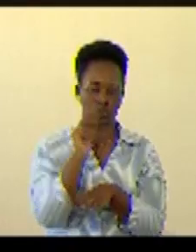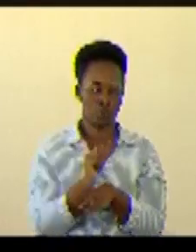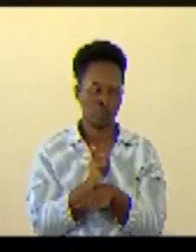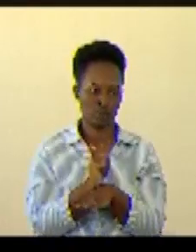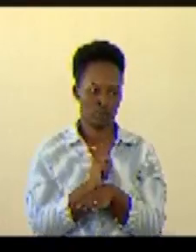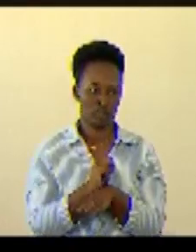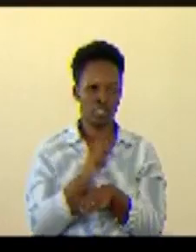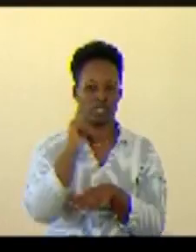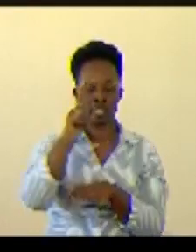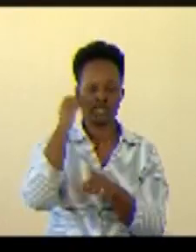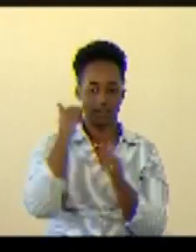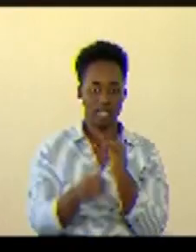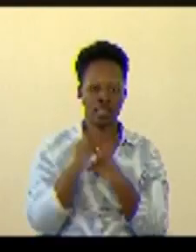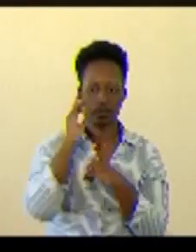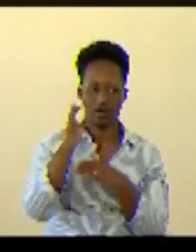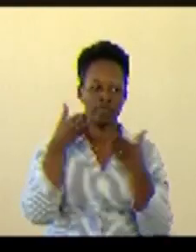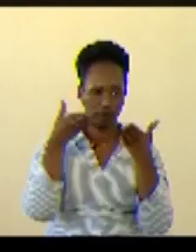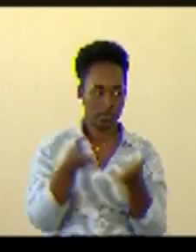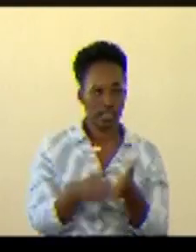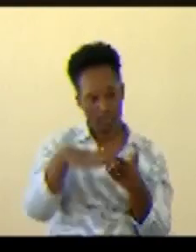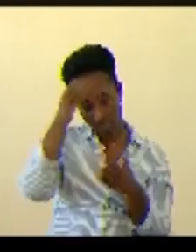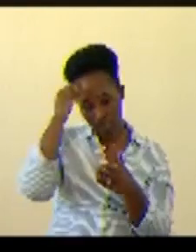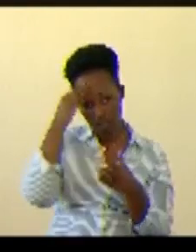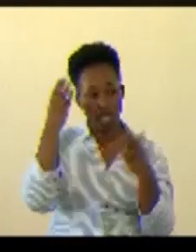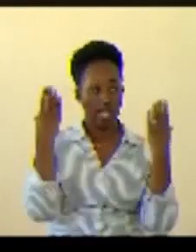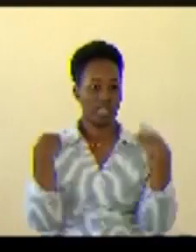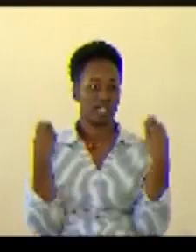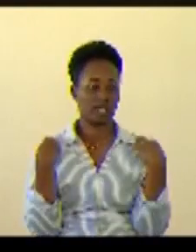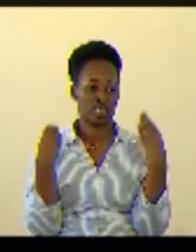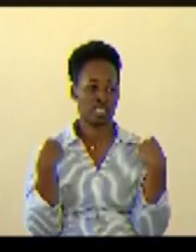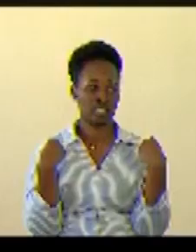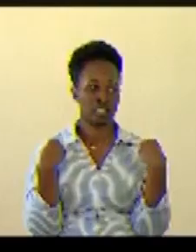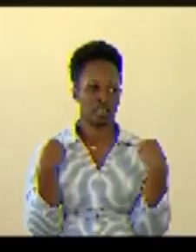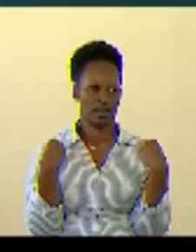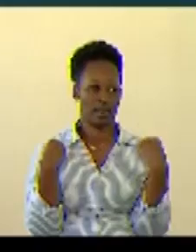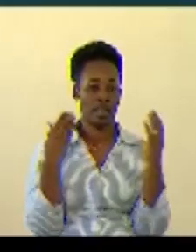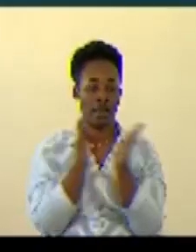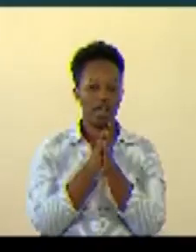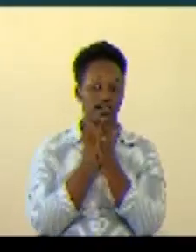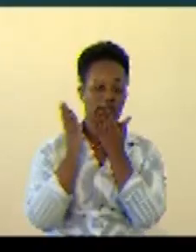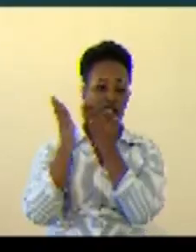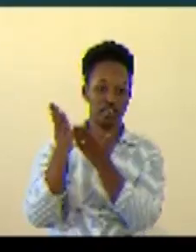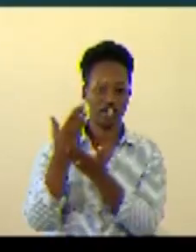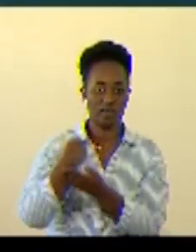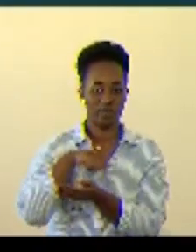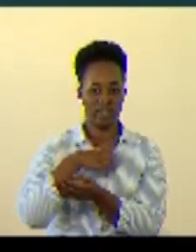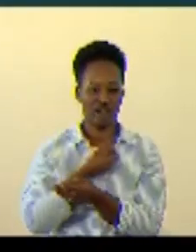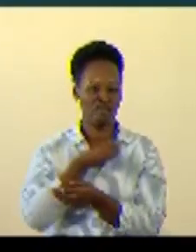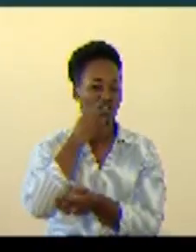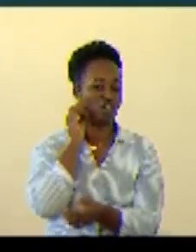So that is the end of today's lesson, the exercise lesson, and here we have the homework.